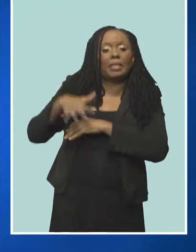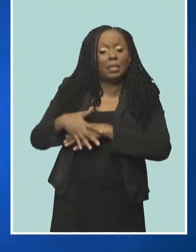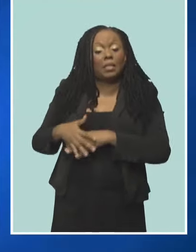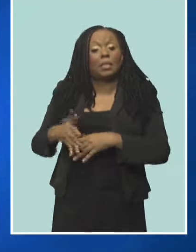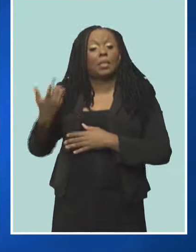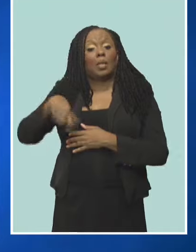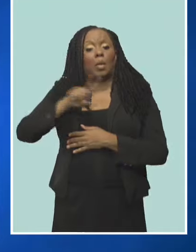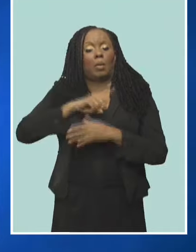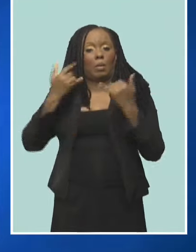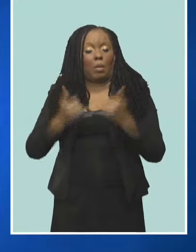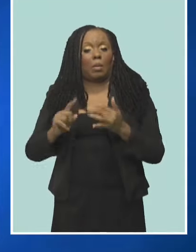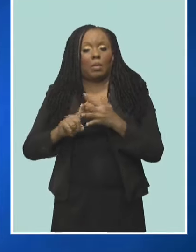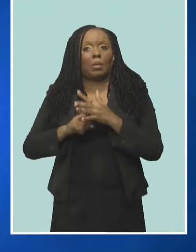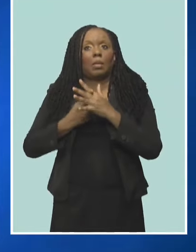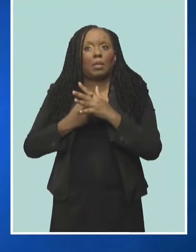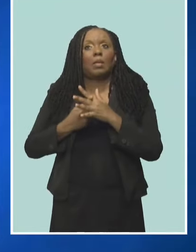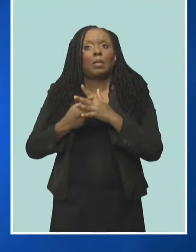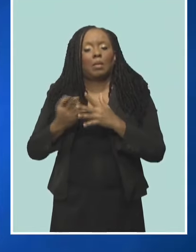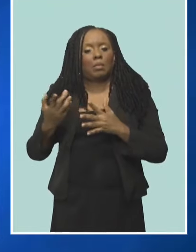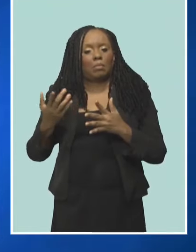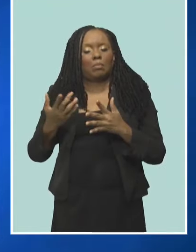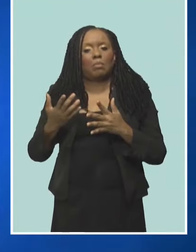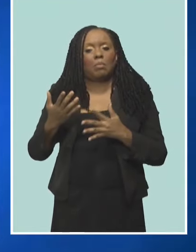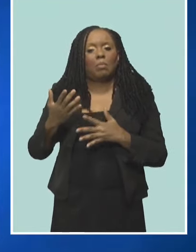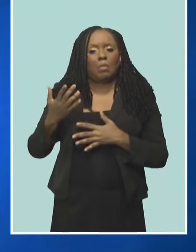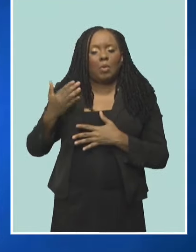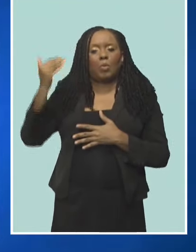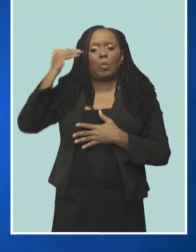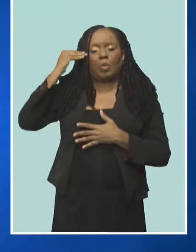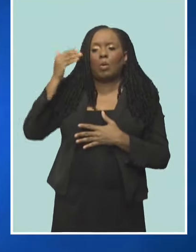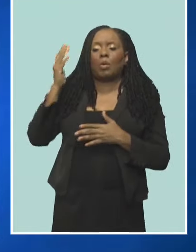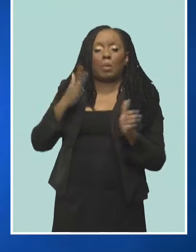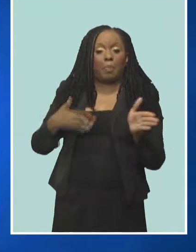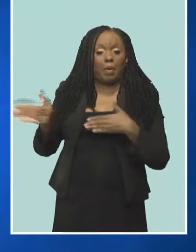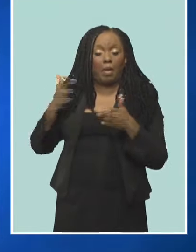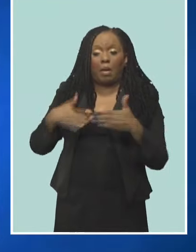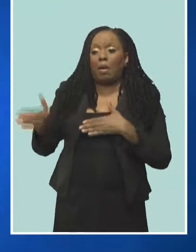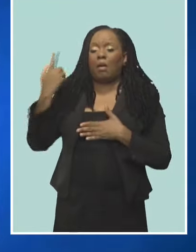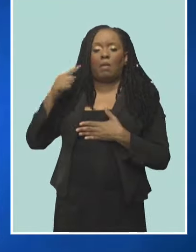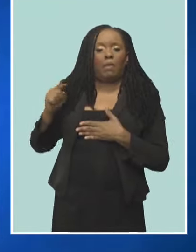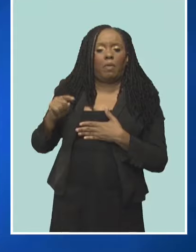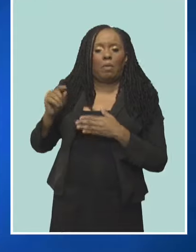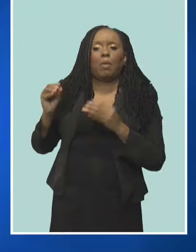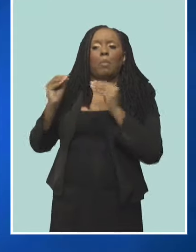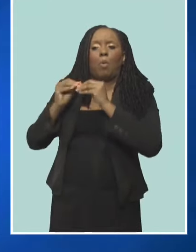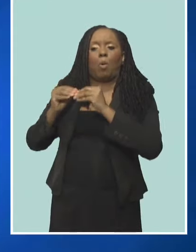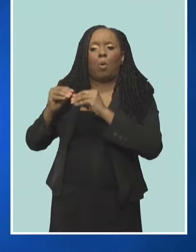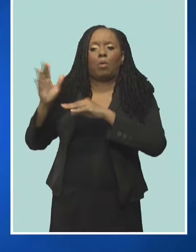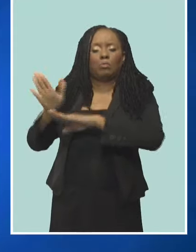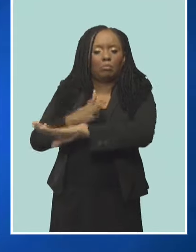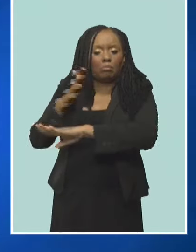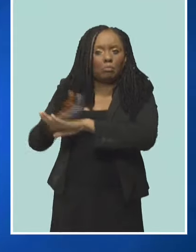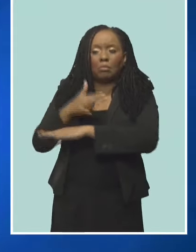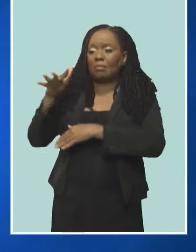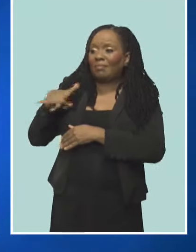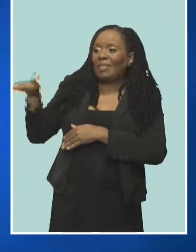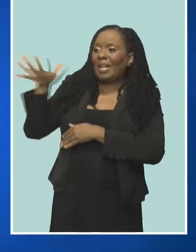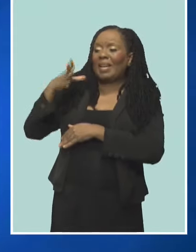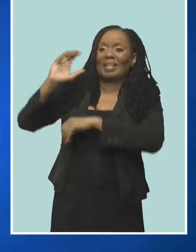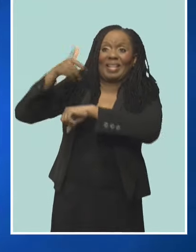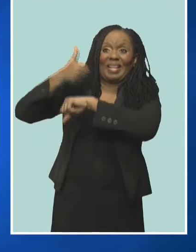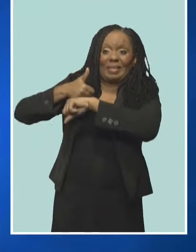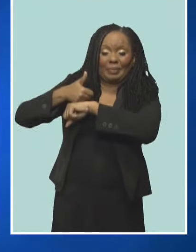of what Export Barbados intend to put, as long with the other vending communities and the vending zones that is to be established around